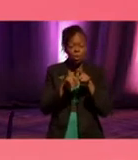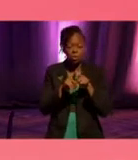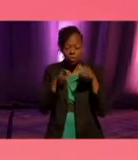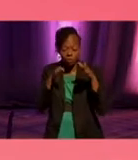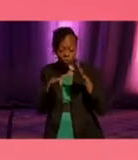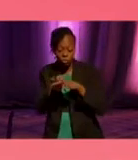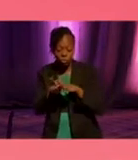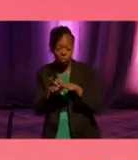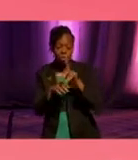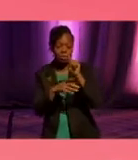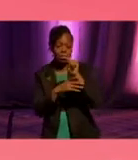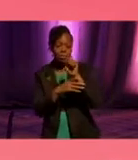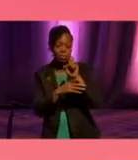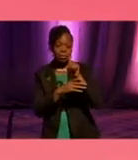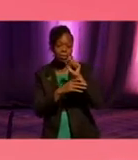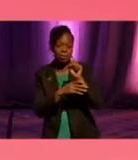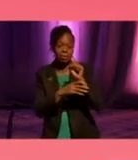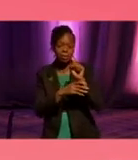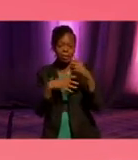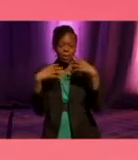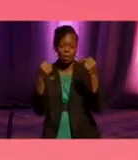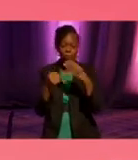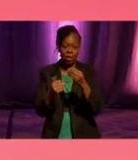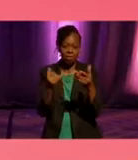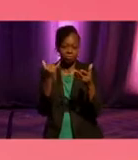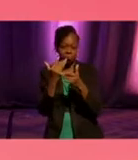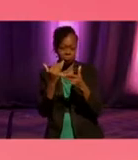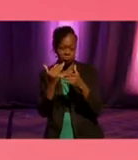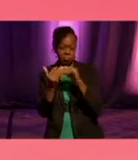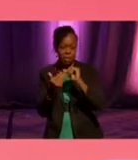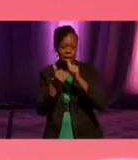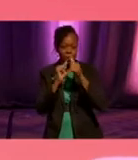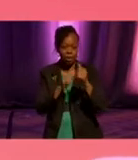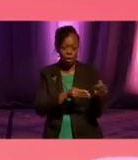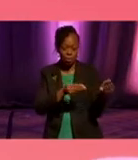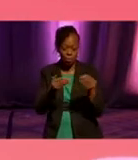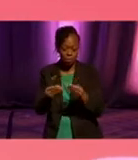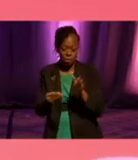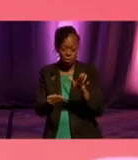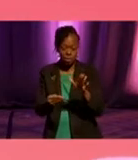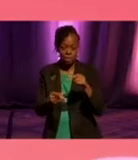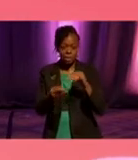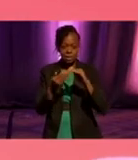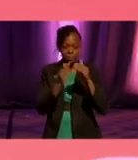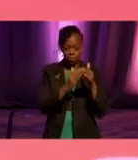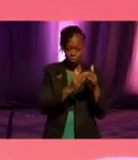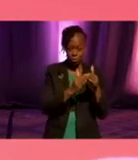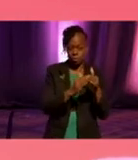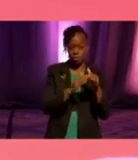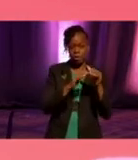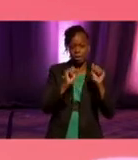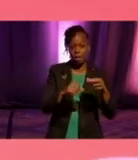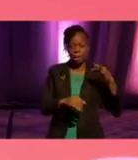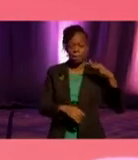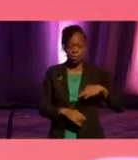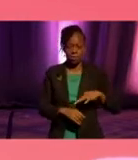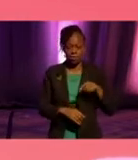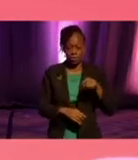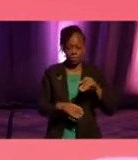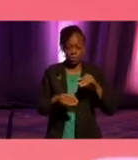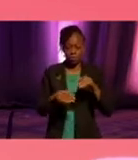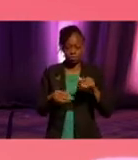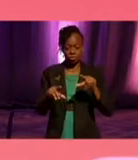like telehealth and technology and how we can bring them to this community and how they can benefit.